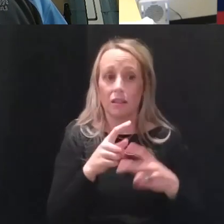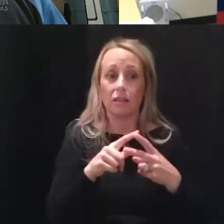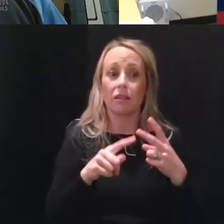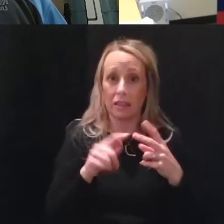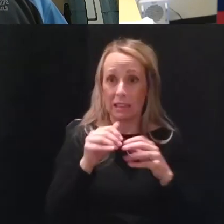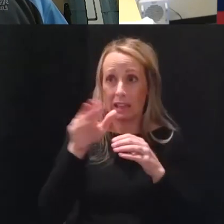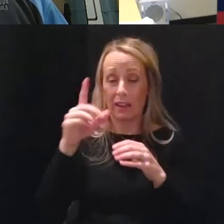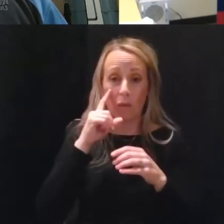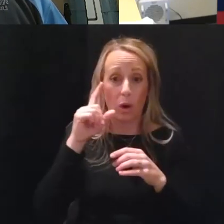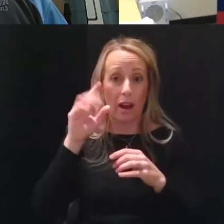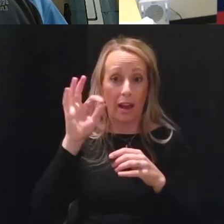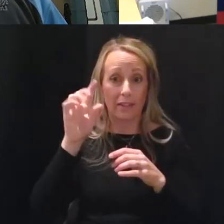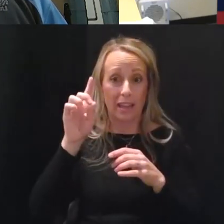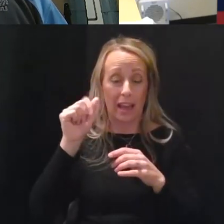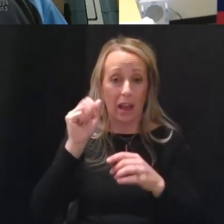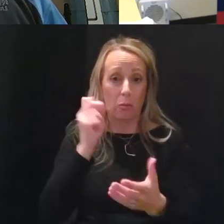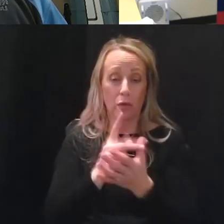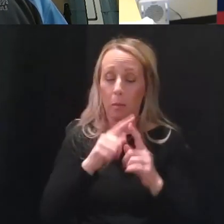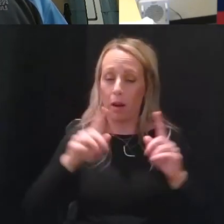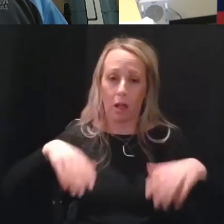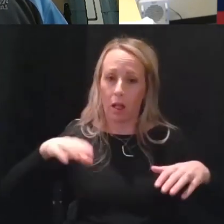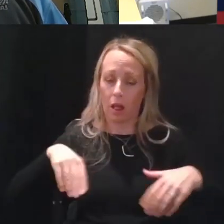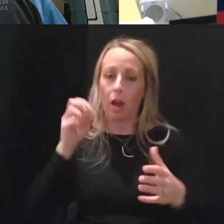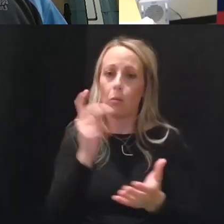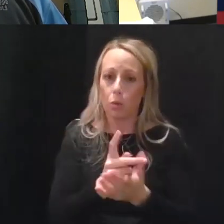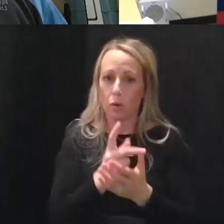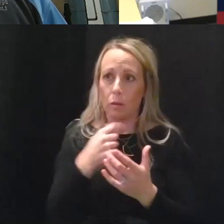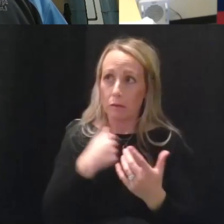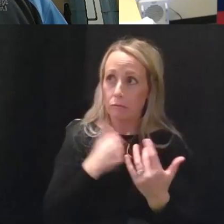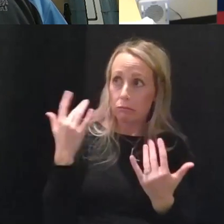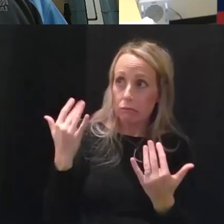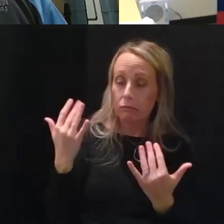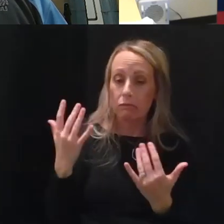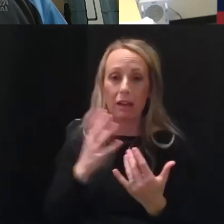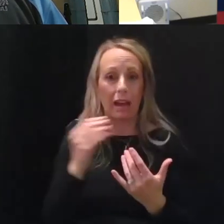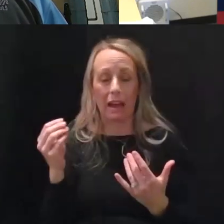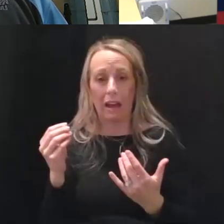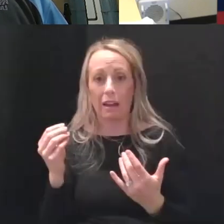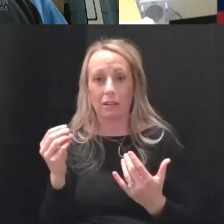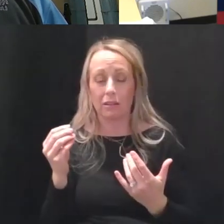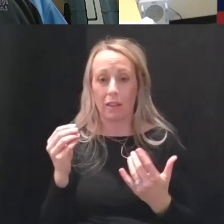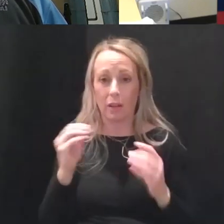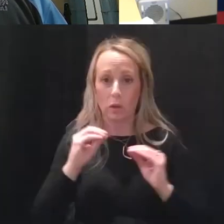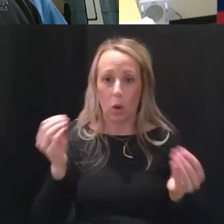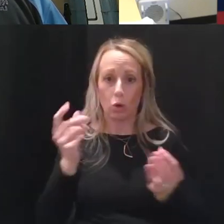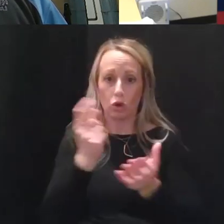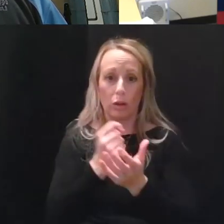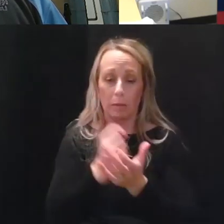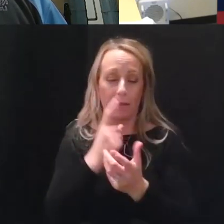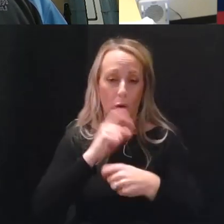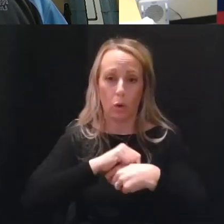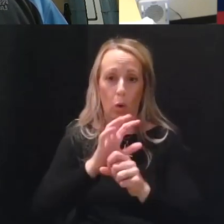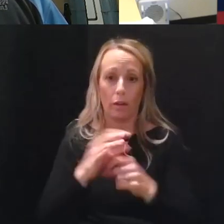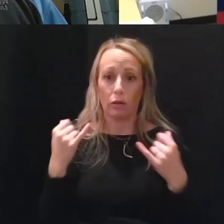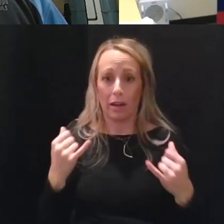approval, but they are not yet approved. And really, there's no curative approved treatment for COVID at this time. Right